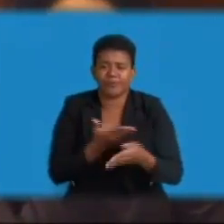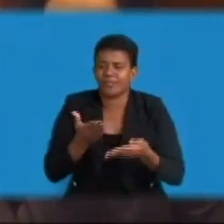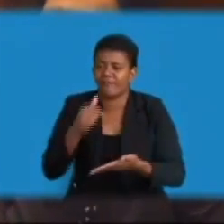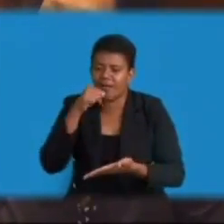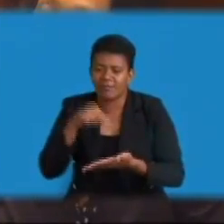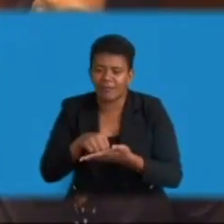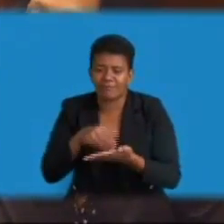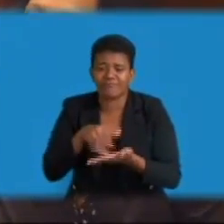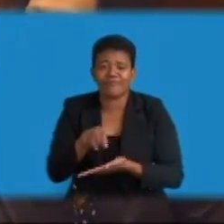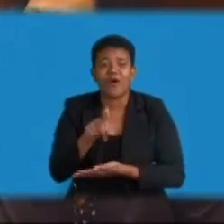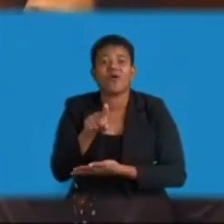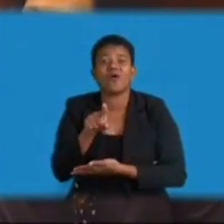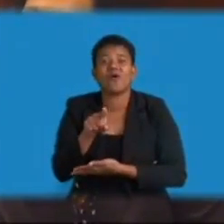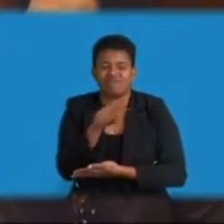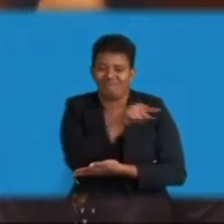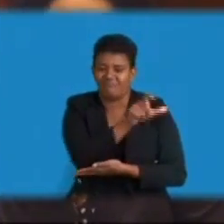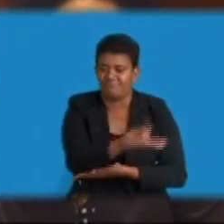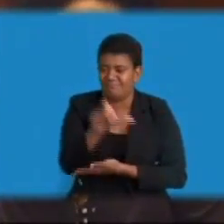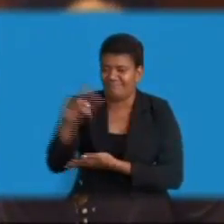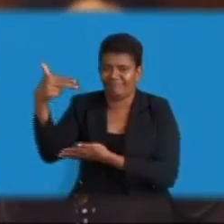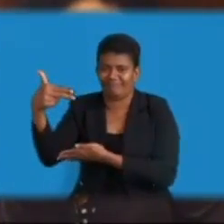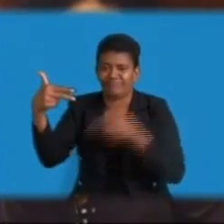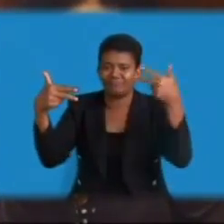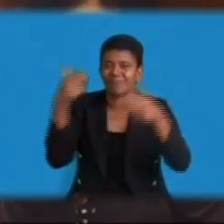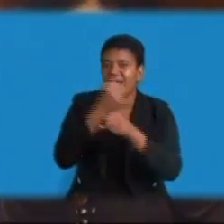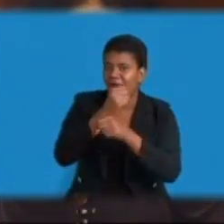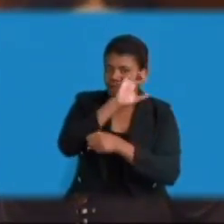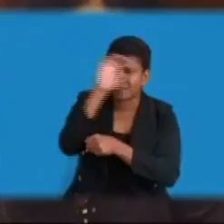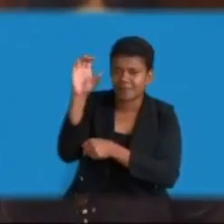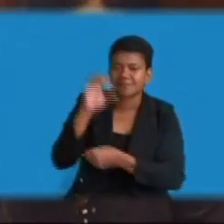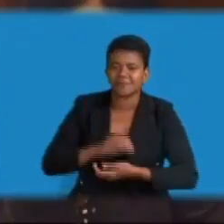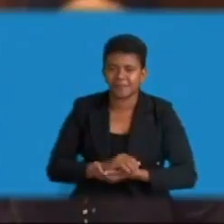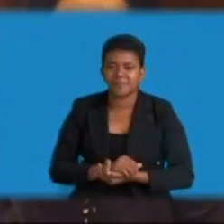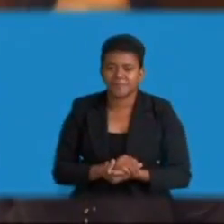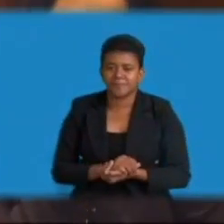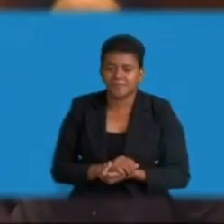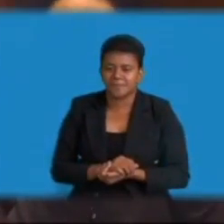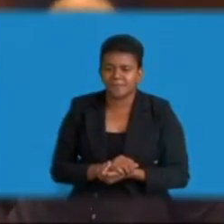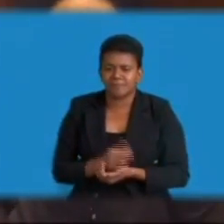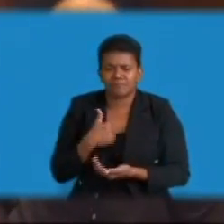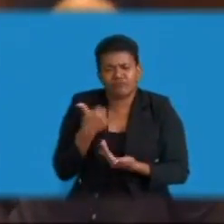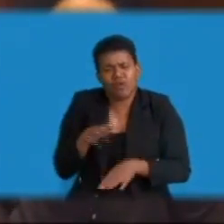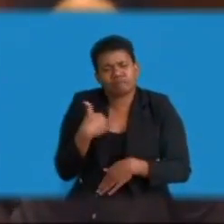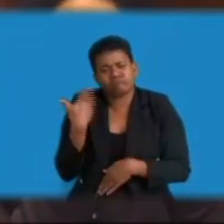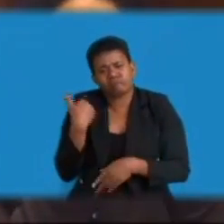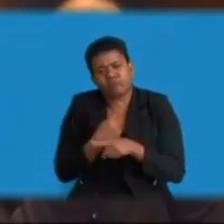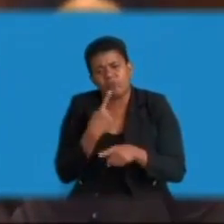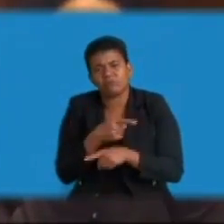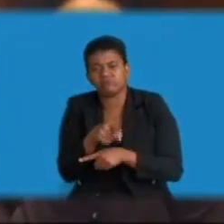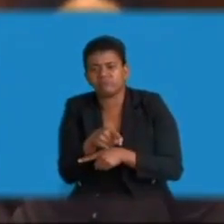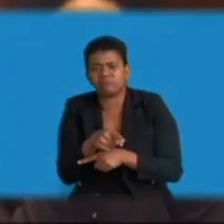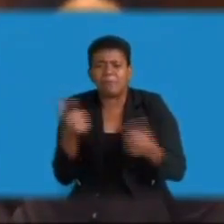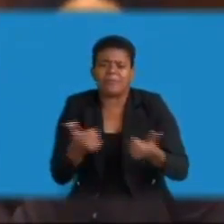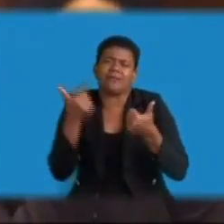film companies. Madam Speaker, having mentioned about the increasing demand of our foreshore for film